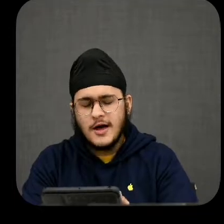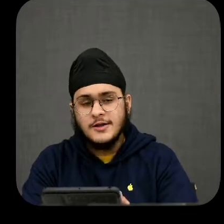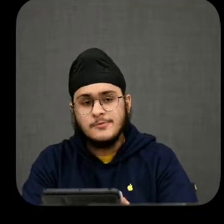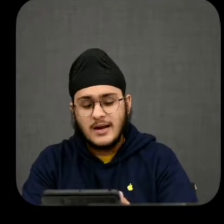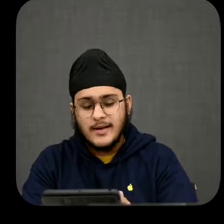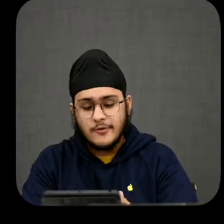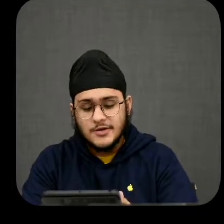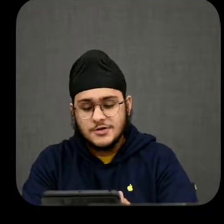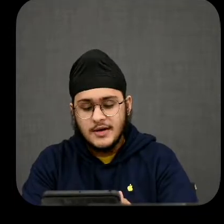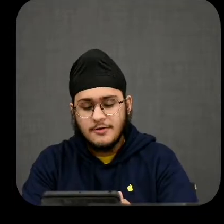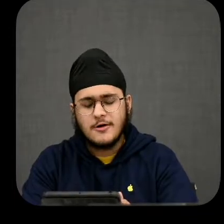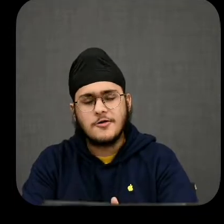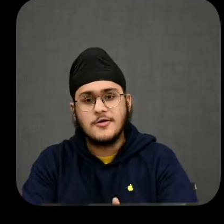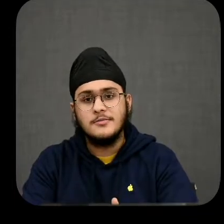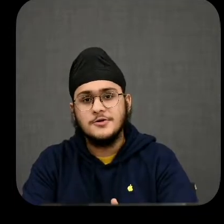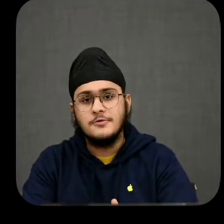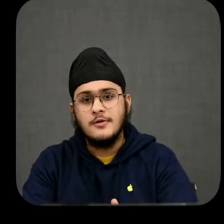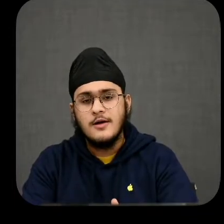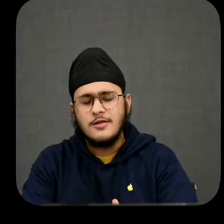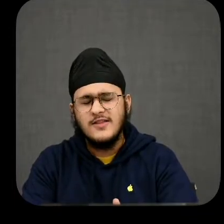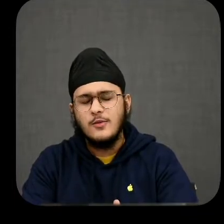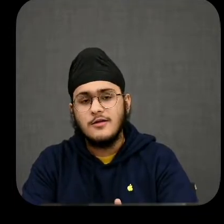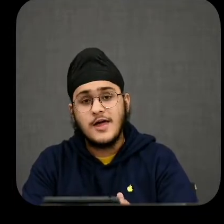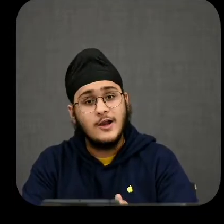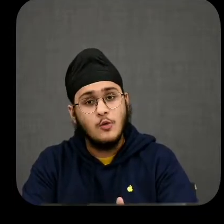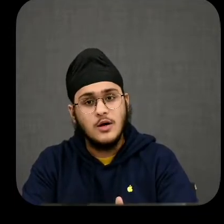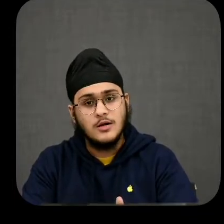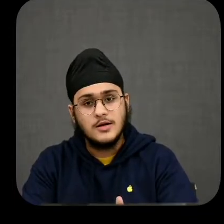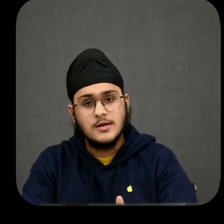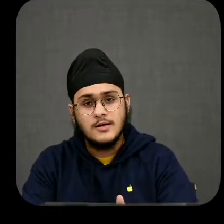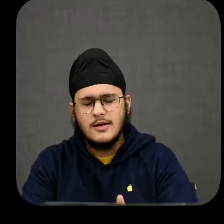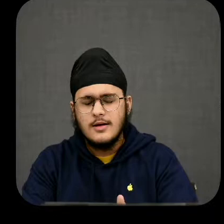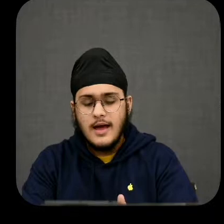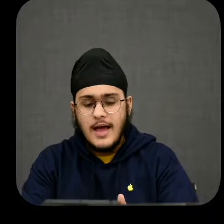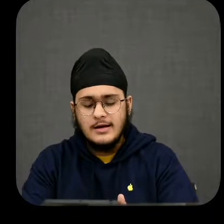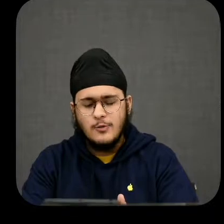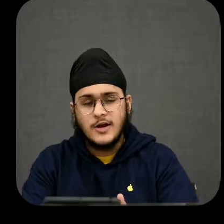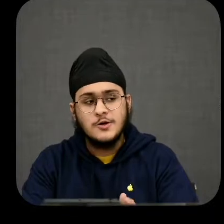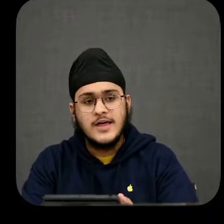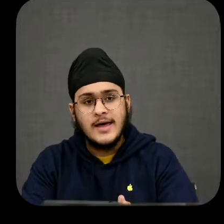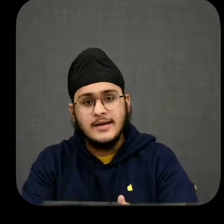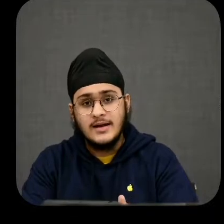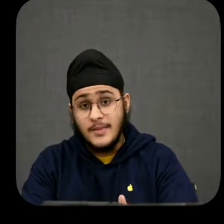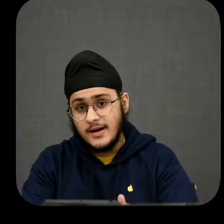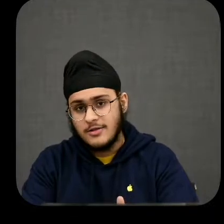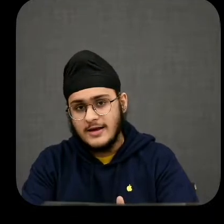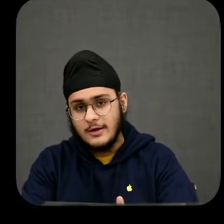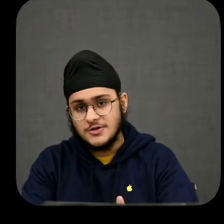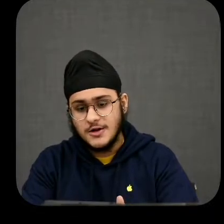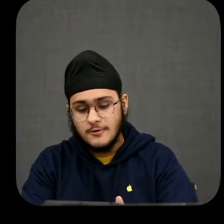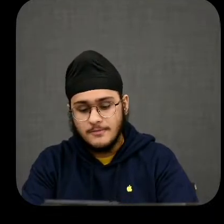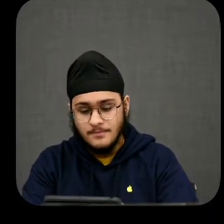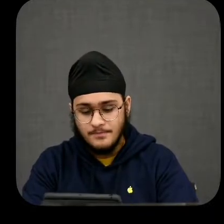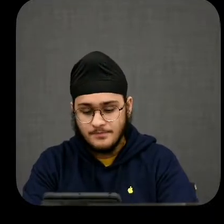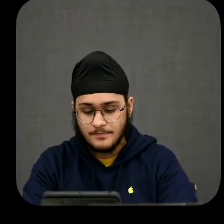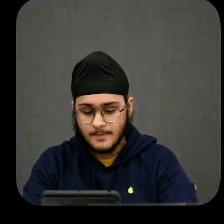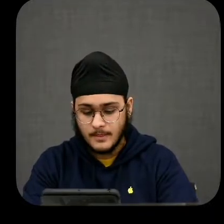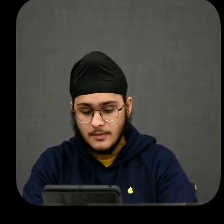you start a new programming language, it's custom to say the words hello world. And we're going to do that in American Sign Language now.